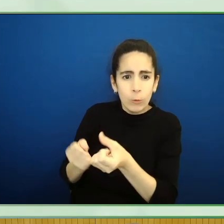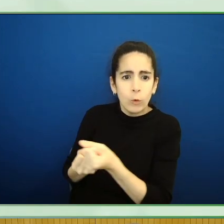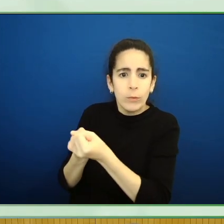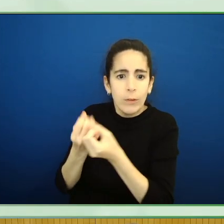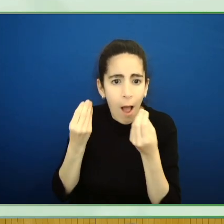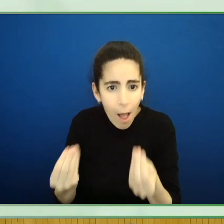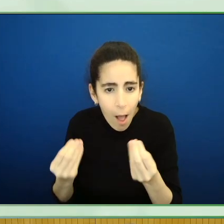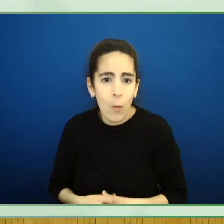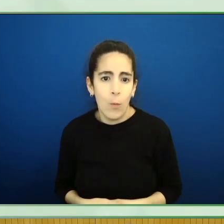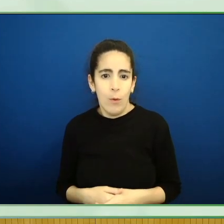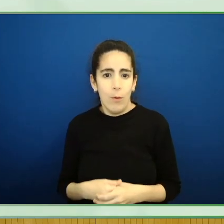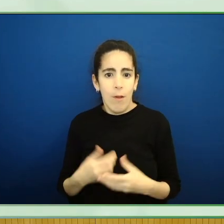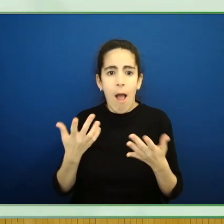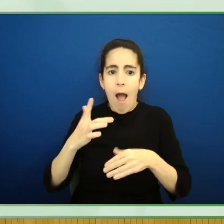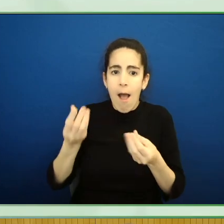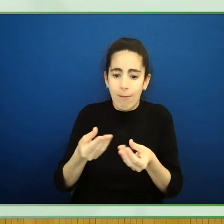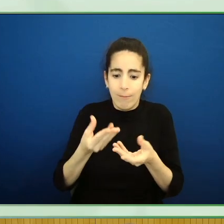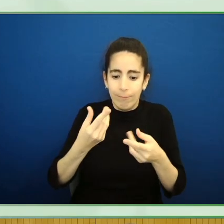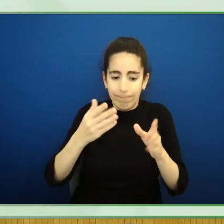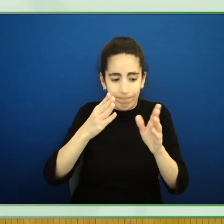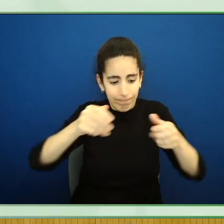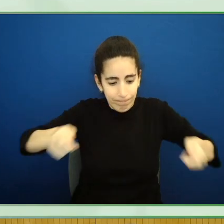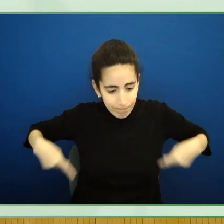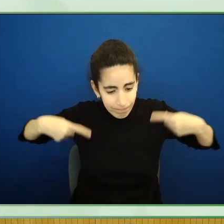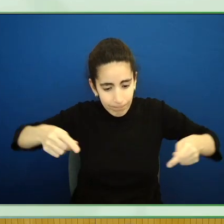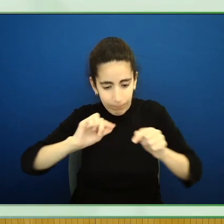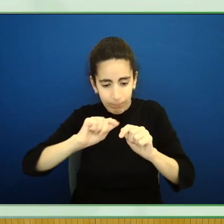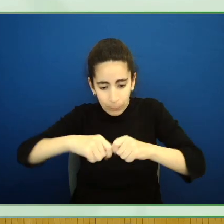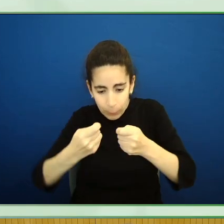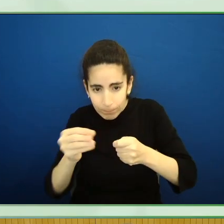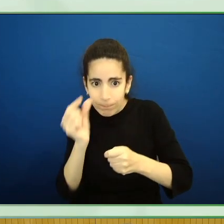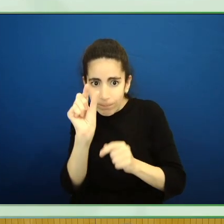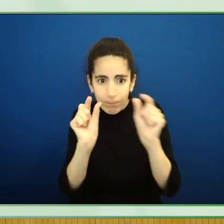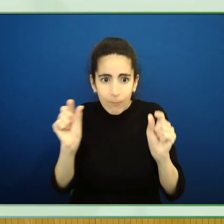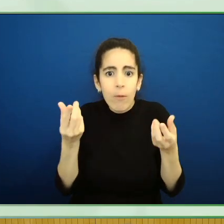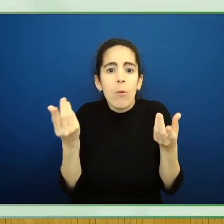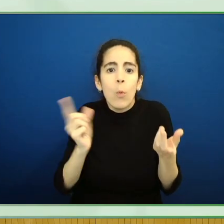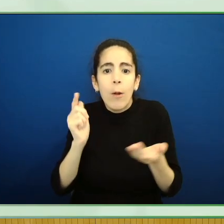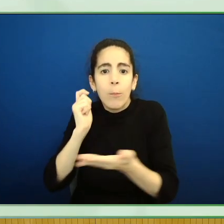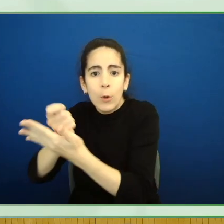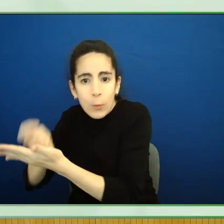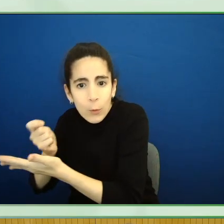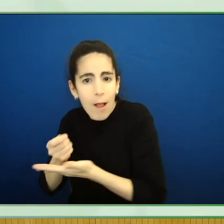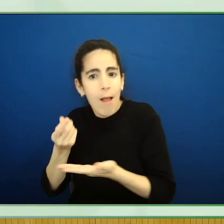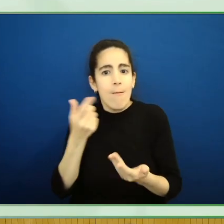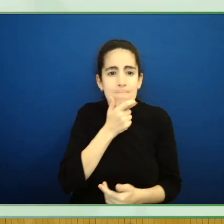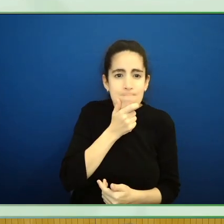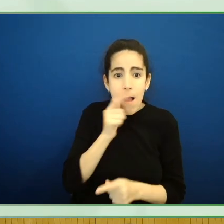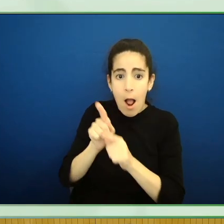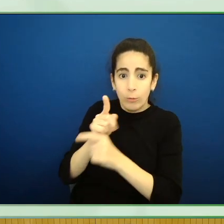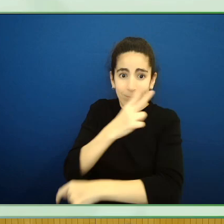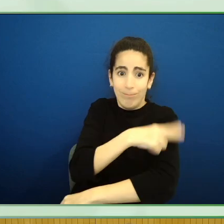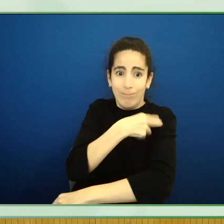So there's people who twist an ankle, and that's a person with disability for a little while. And then there's